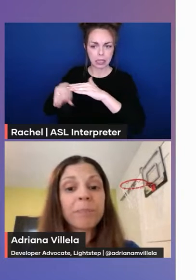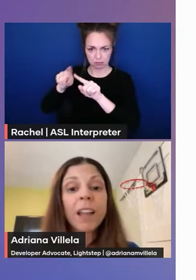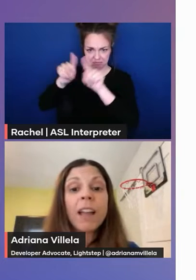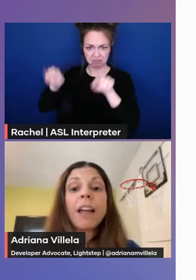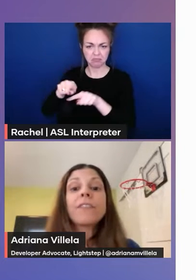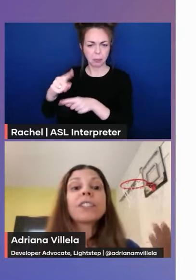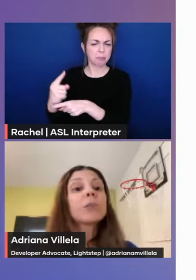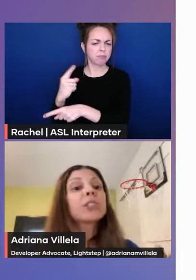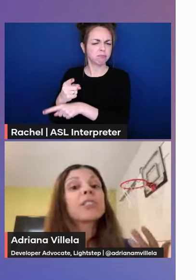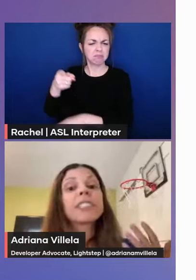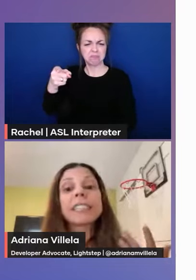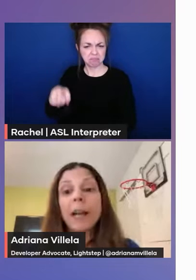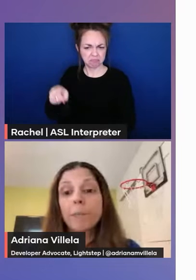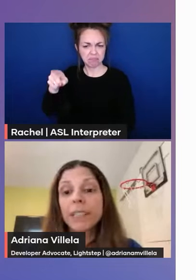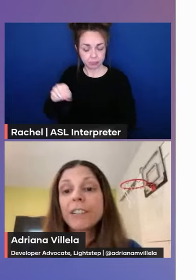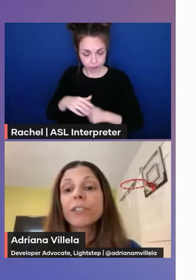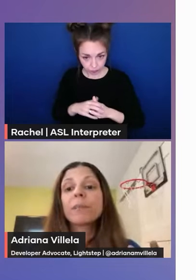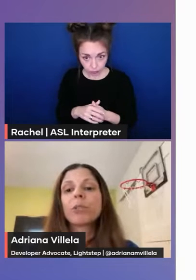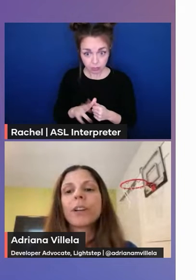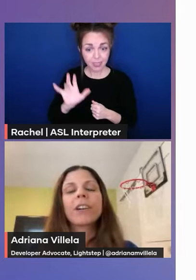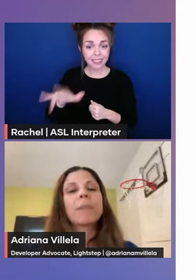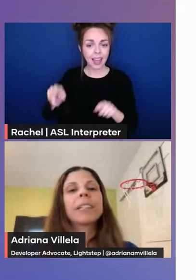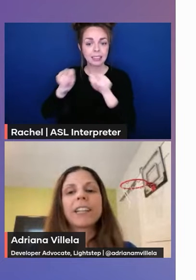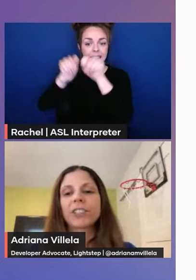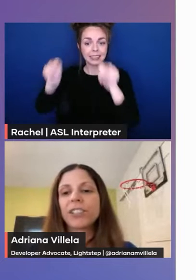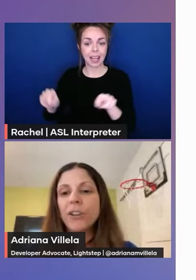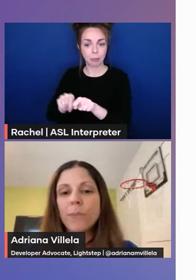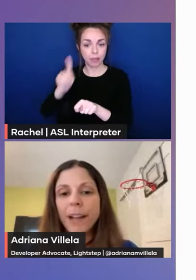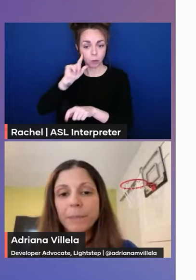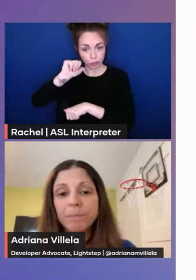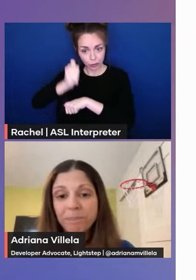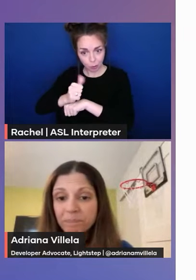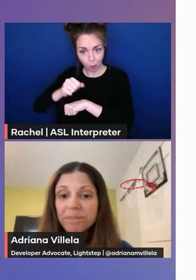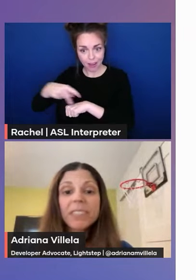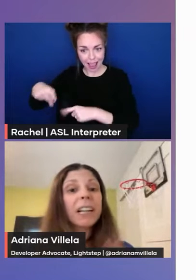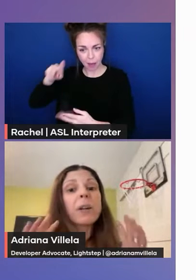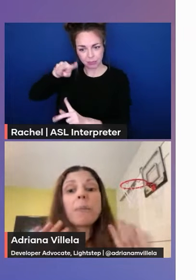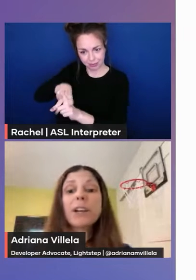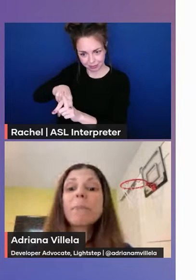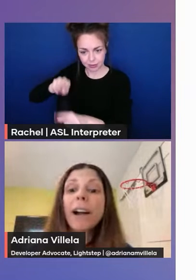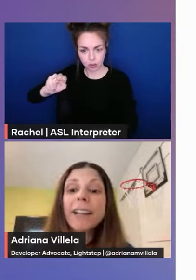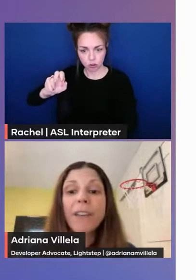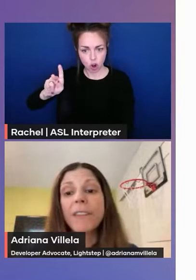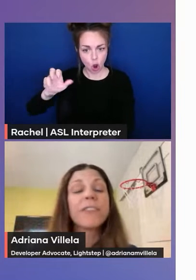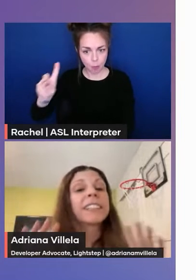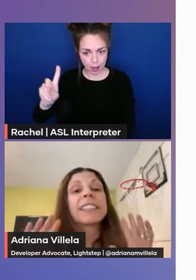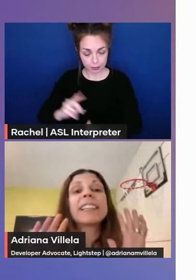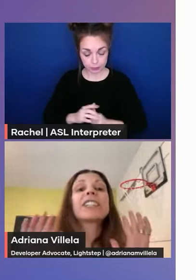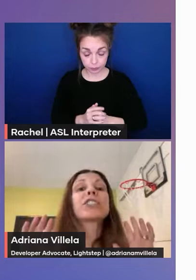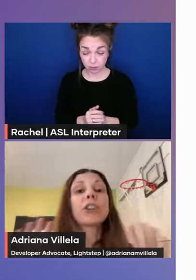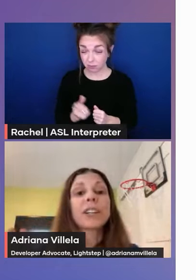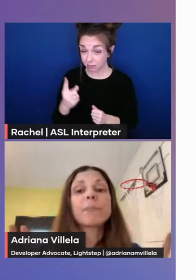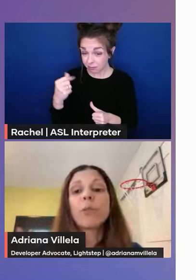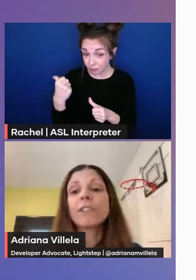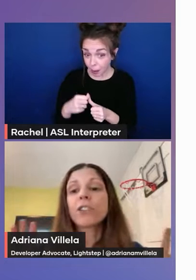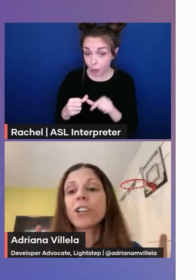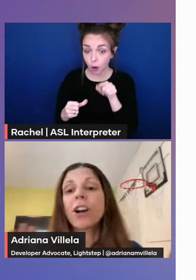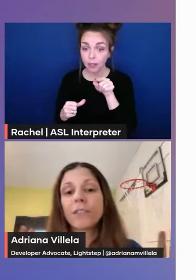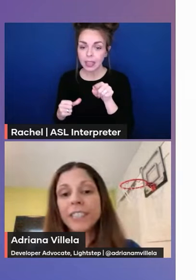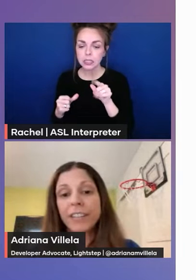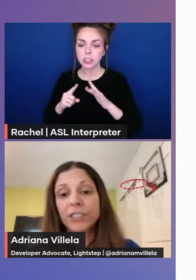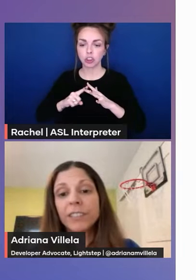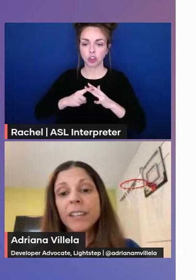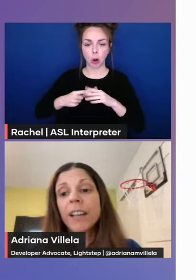here. This will serve as a template for deploying our application to Nomad. Now, bear in mind that this is a starting point